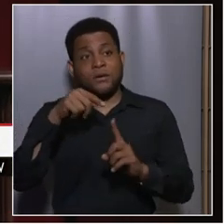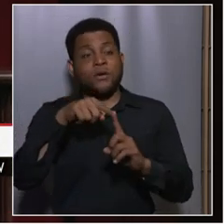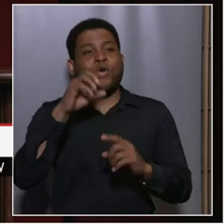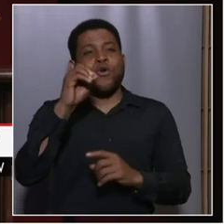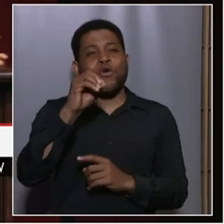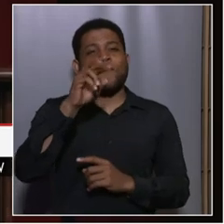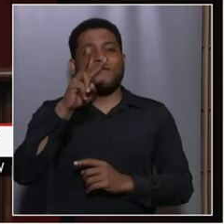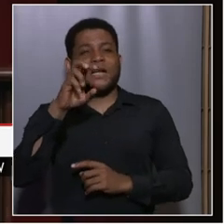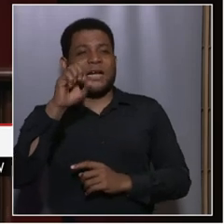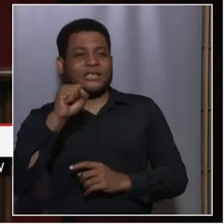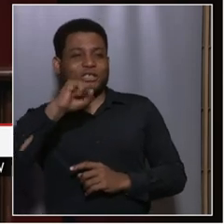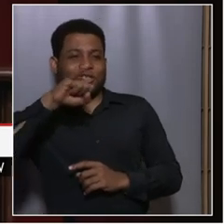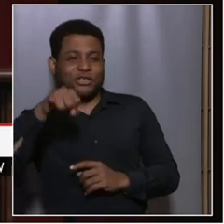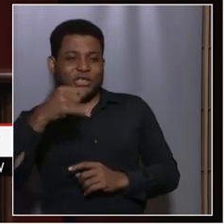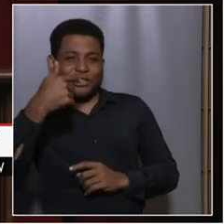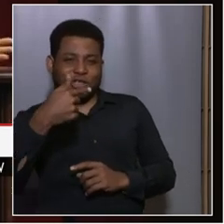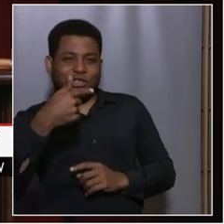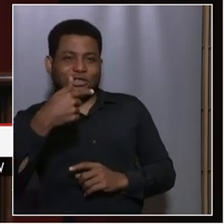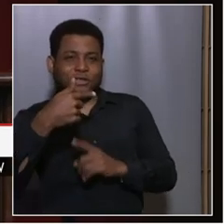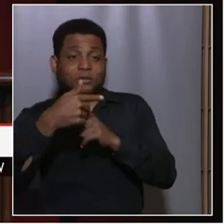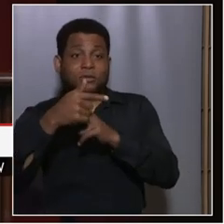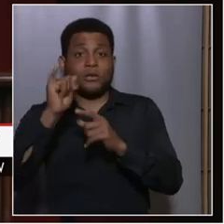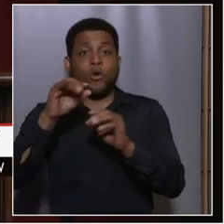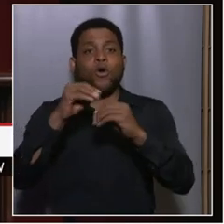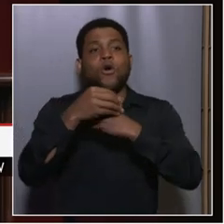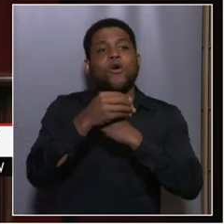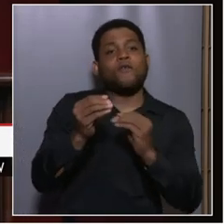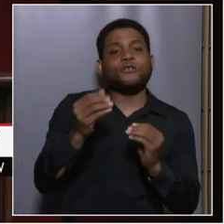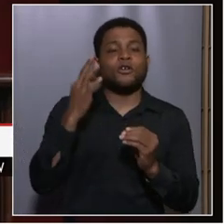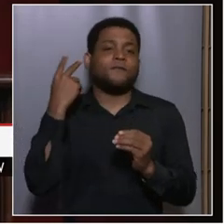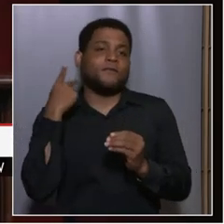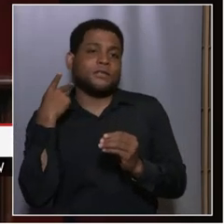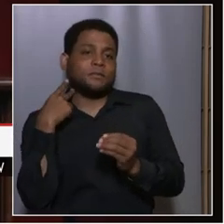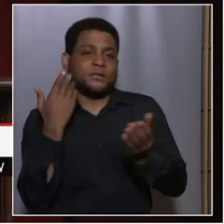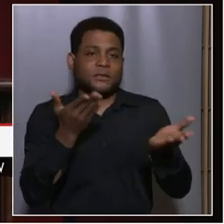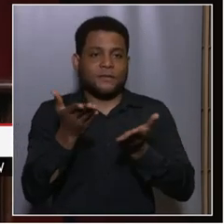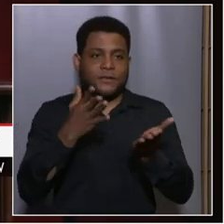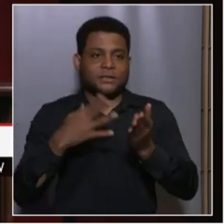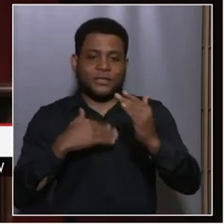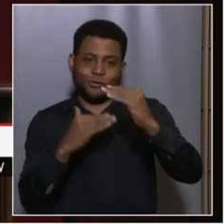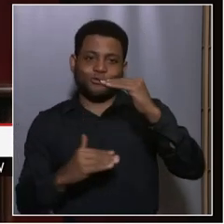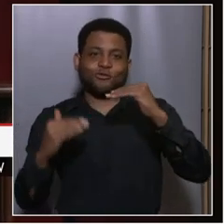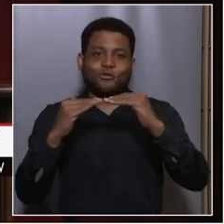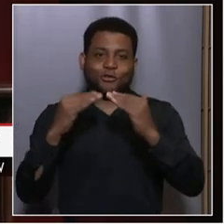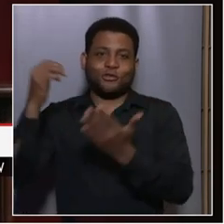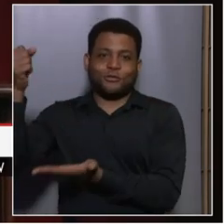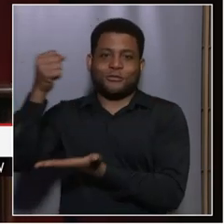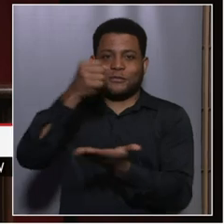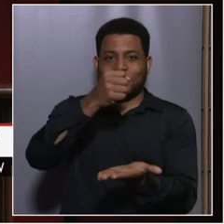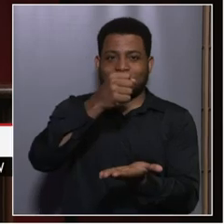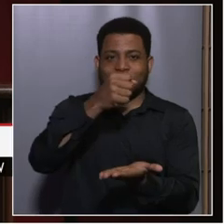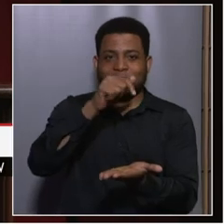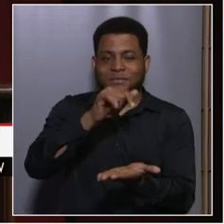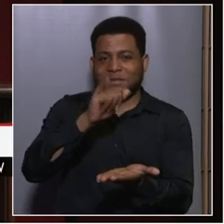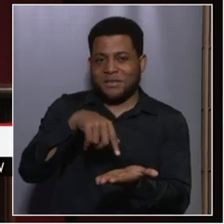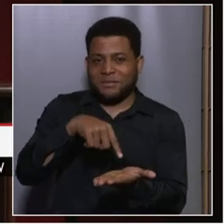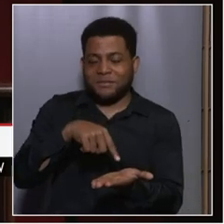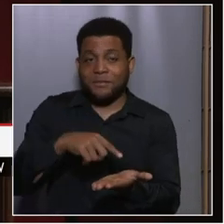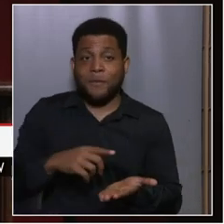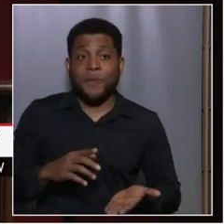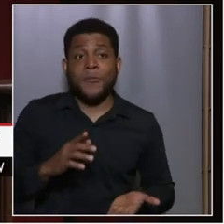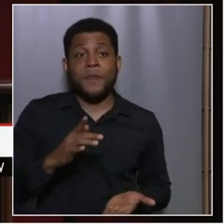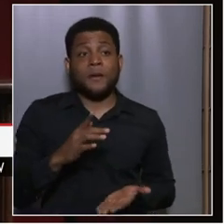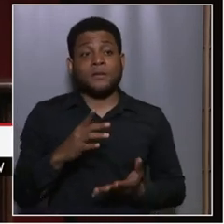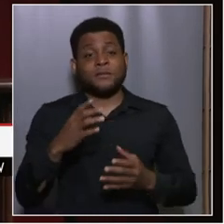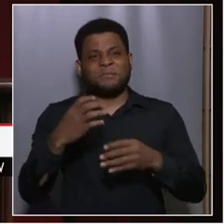I said, like, you don't have a bag of housing vouchers, but we fund them. We don't have enough for